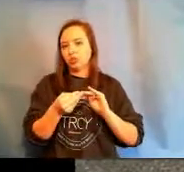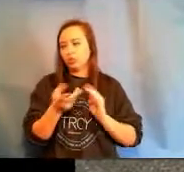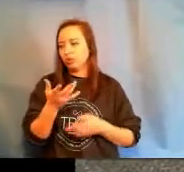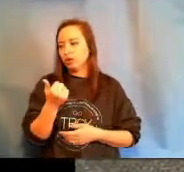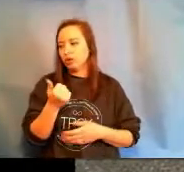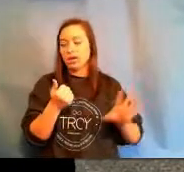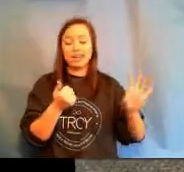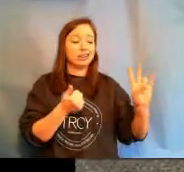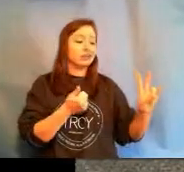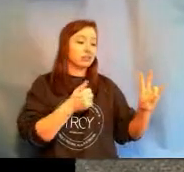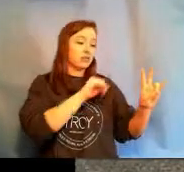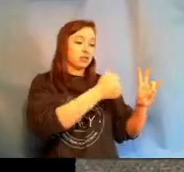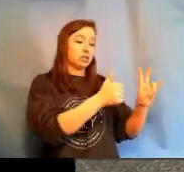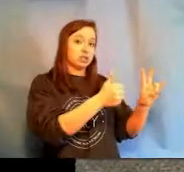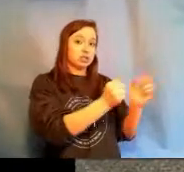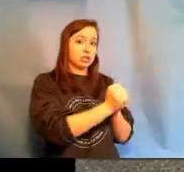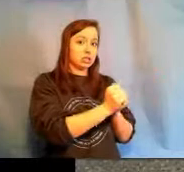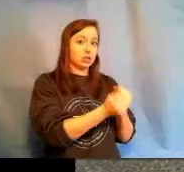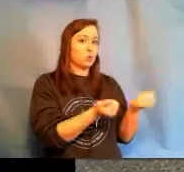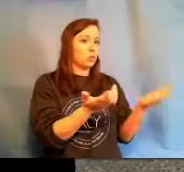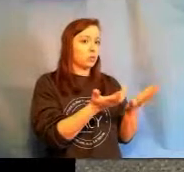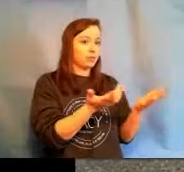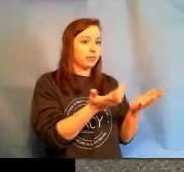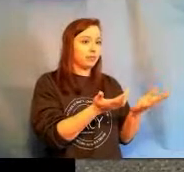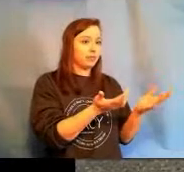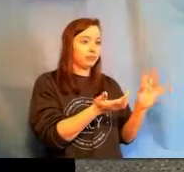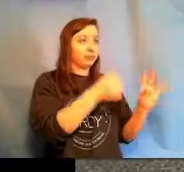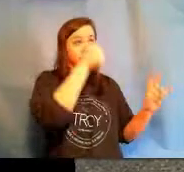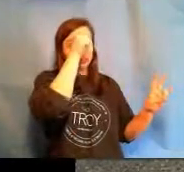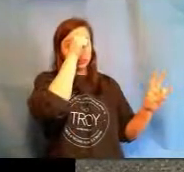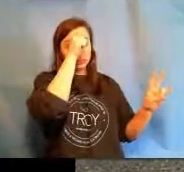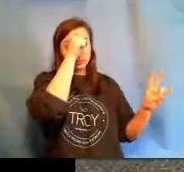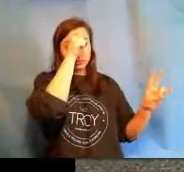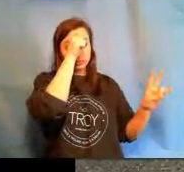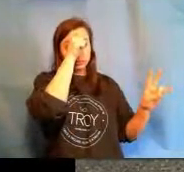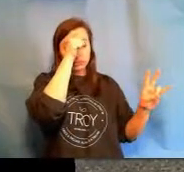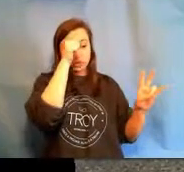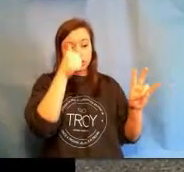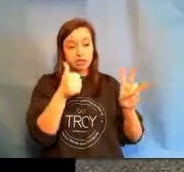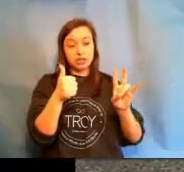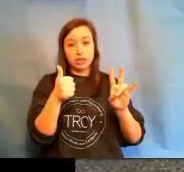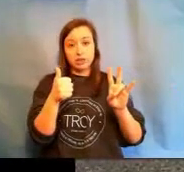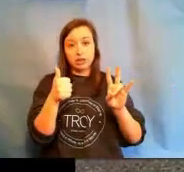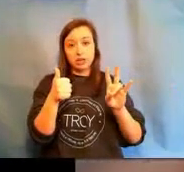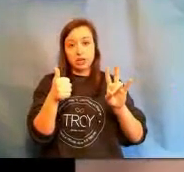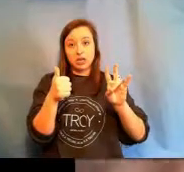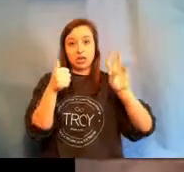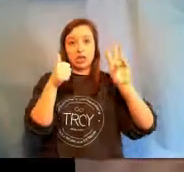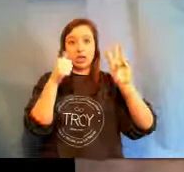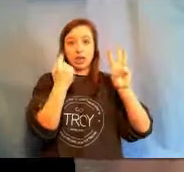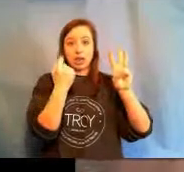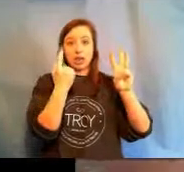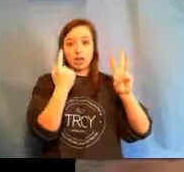7 she gave to her sister and the 10 she ate. So let's hold 10 in our head and count 7 more. So 10,